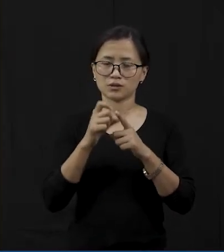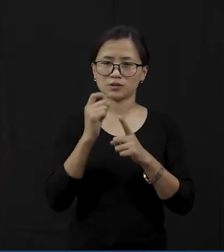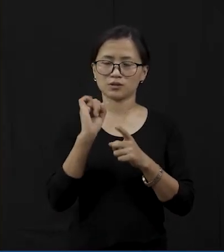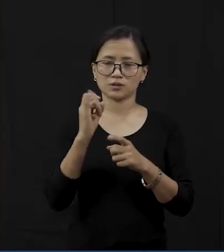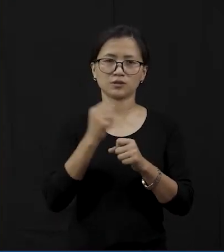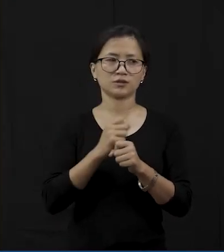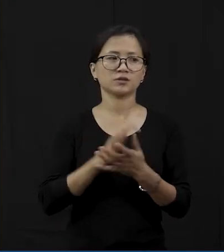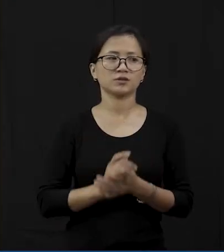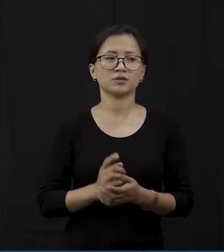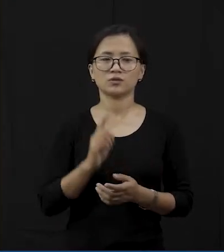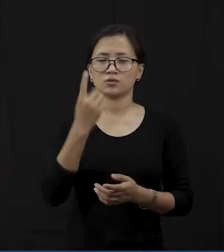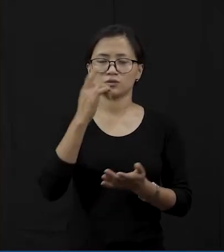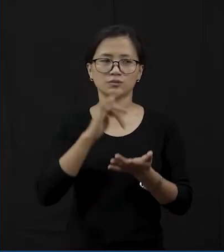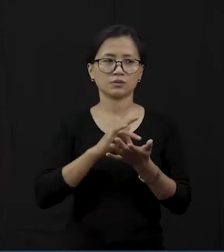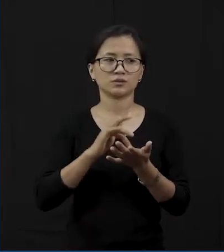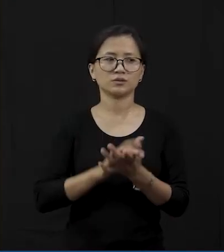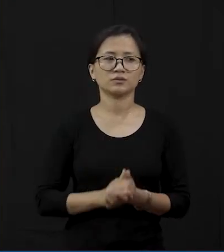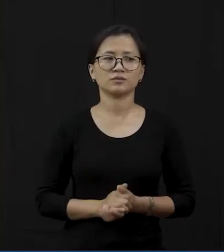one's place and decide.